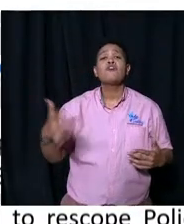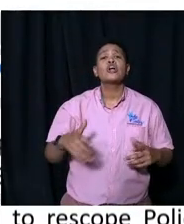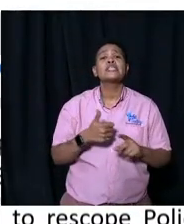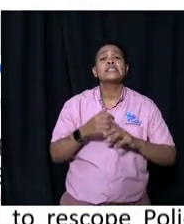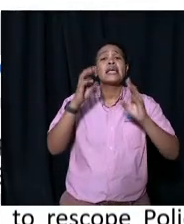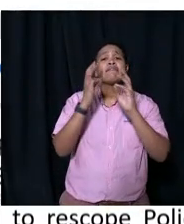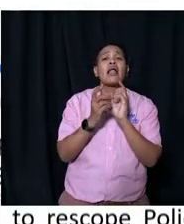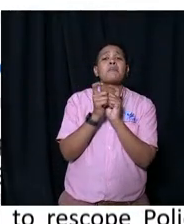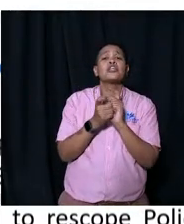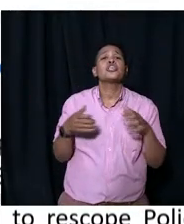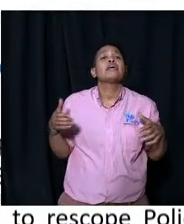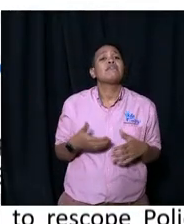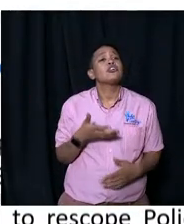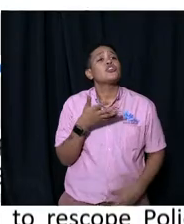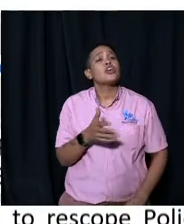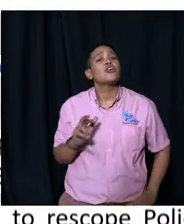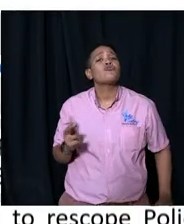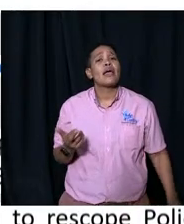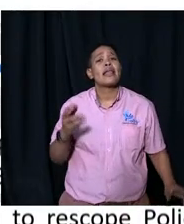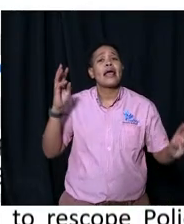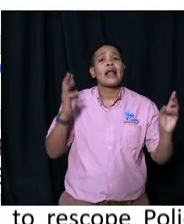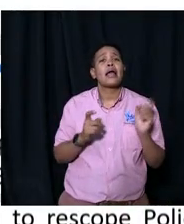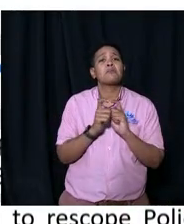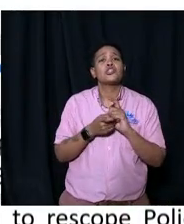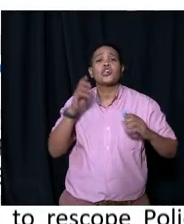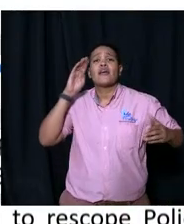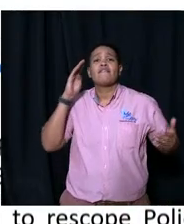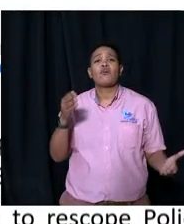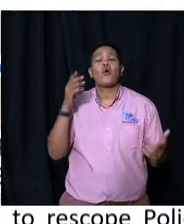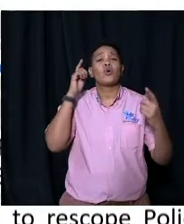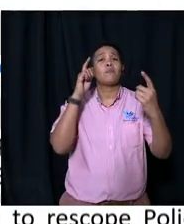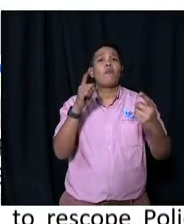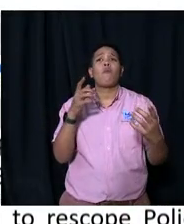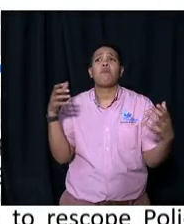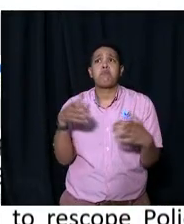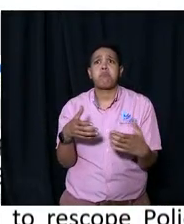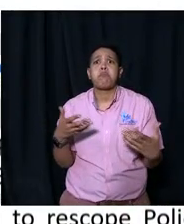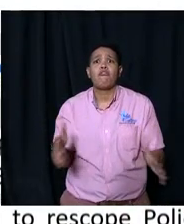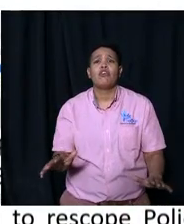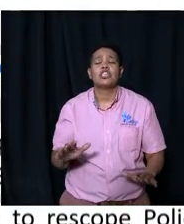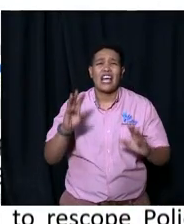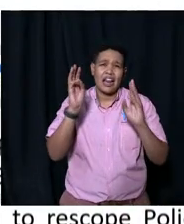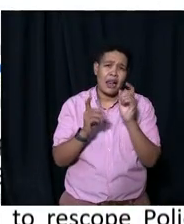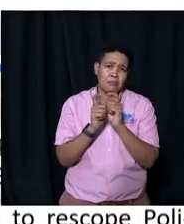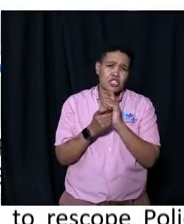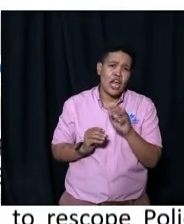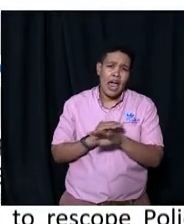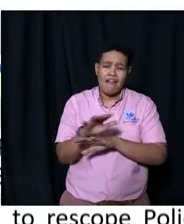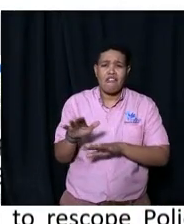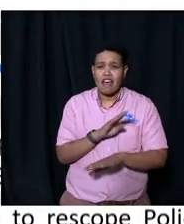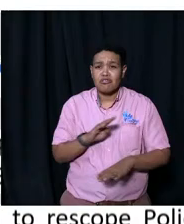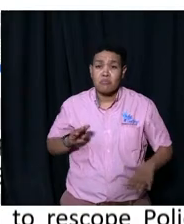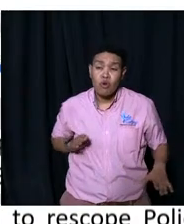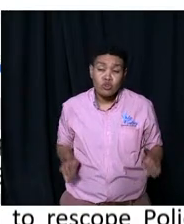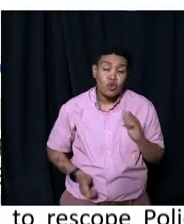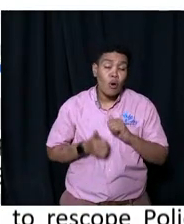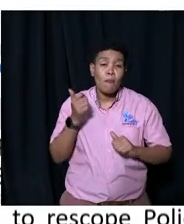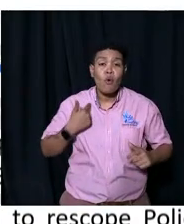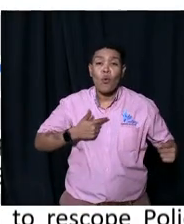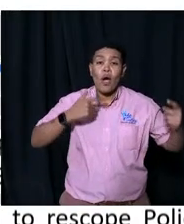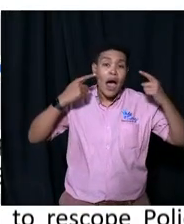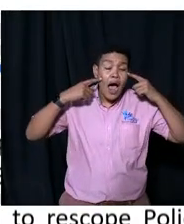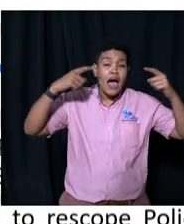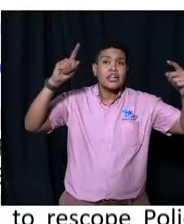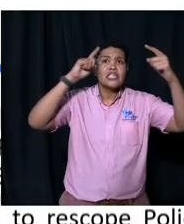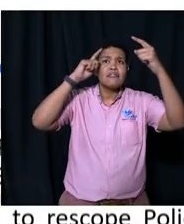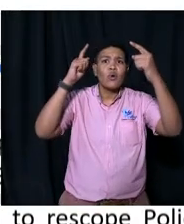climate change division in place, a climate change focal point network, and a climate change advisory board. And so, by and large, we've achieved